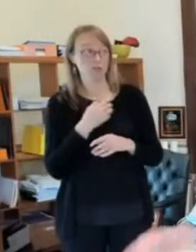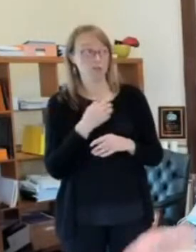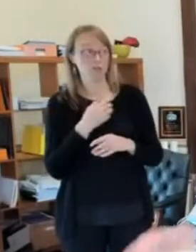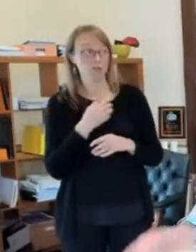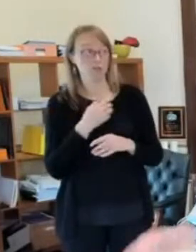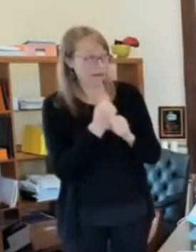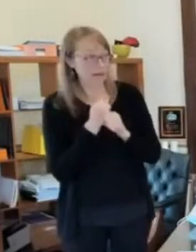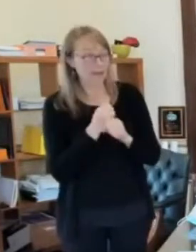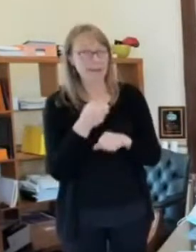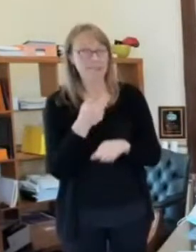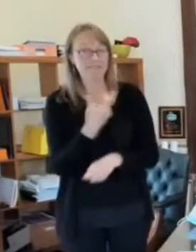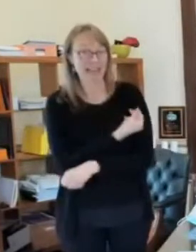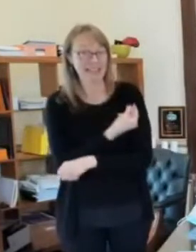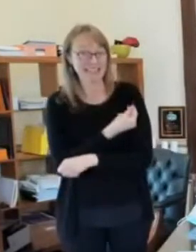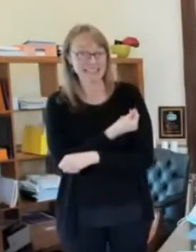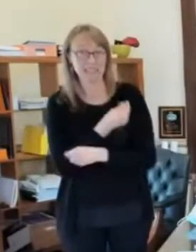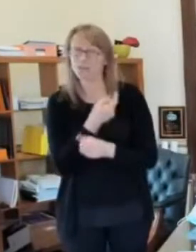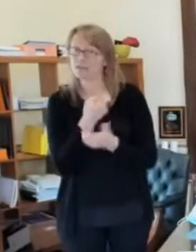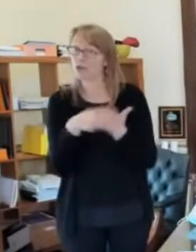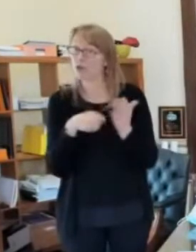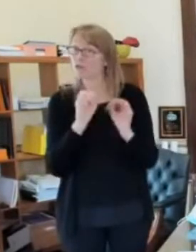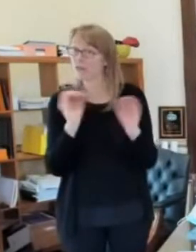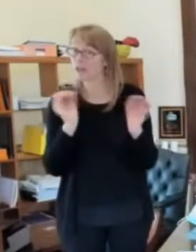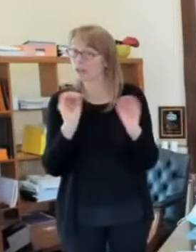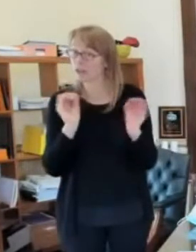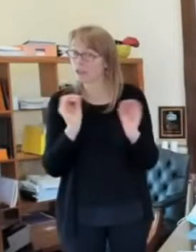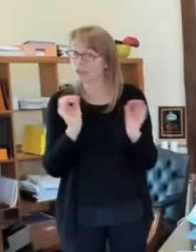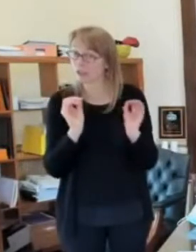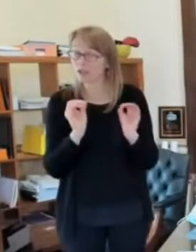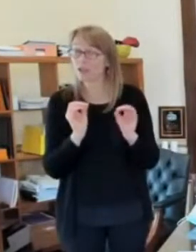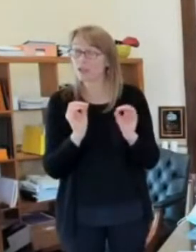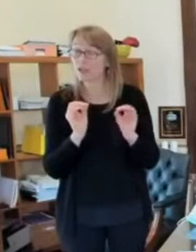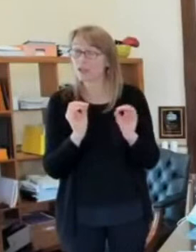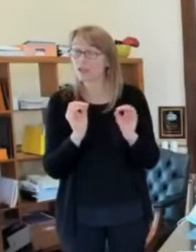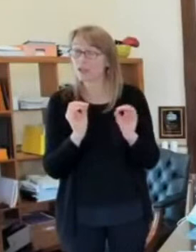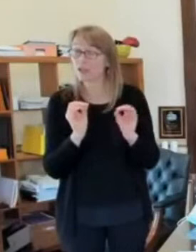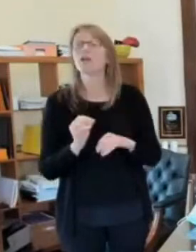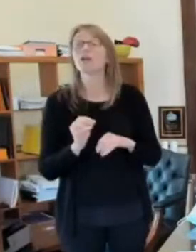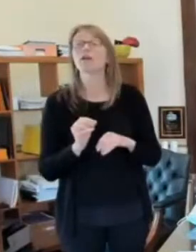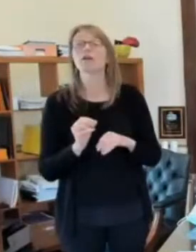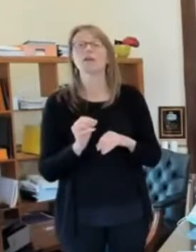getting our vaccine, of course, through the CDC. So you got to follow those guidelines.